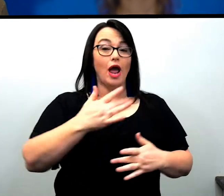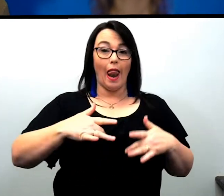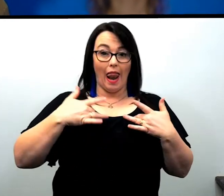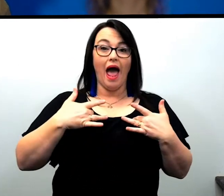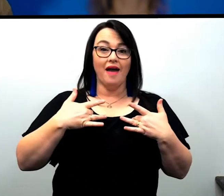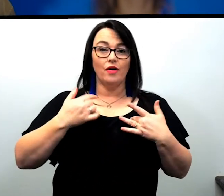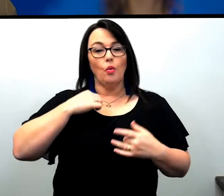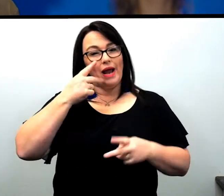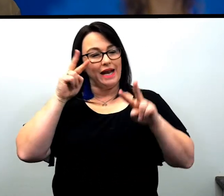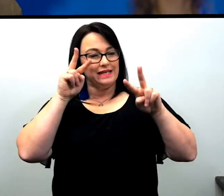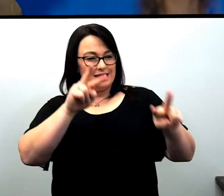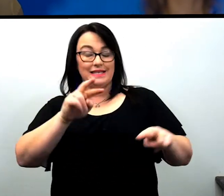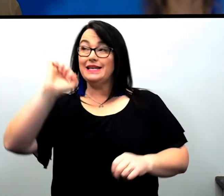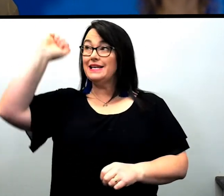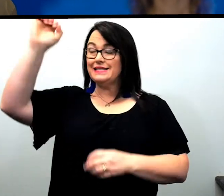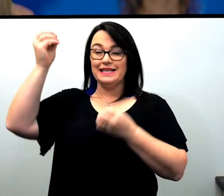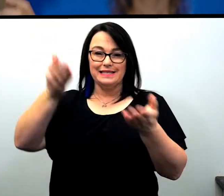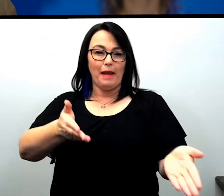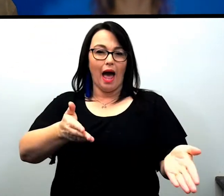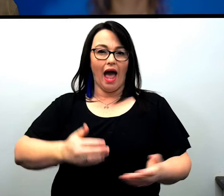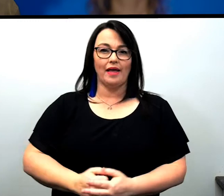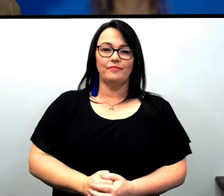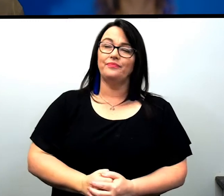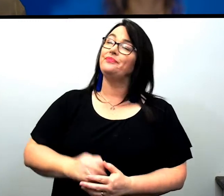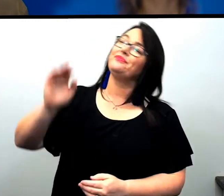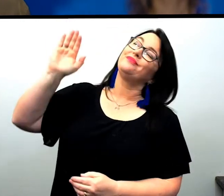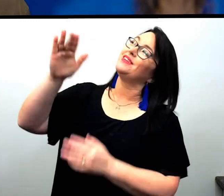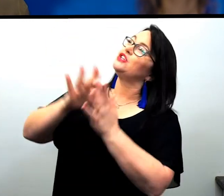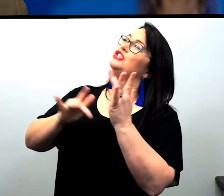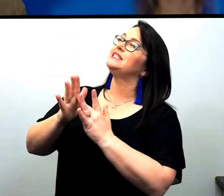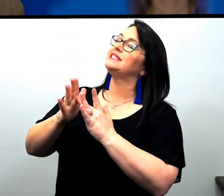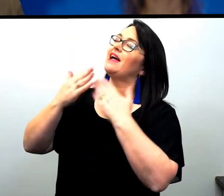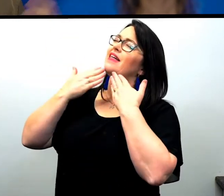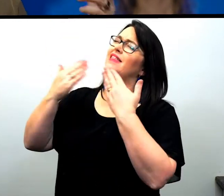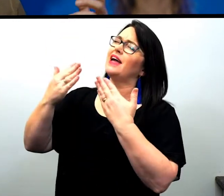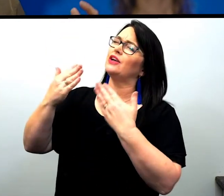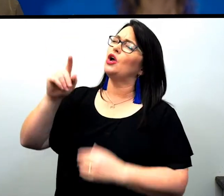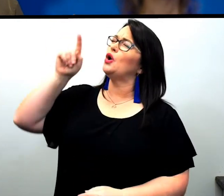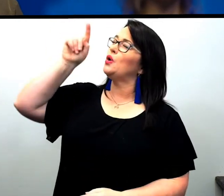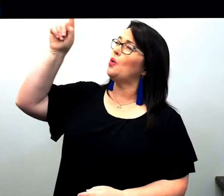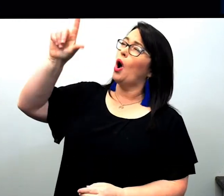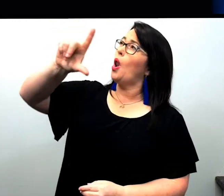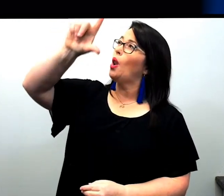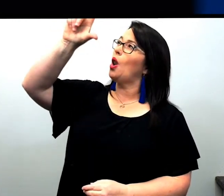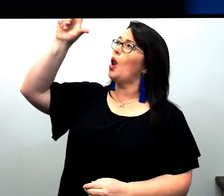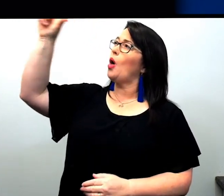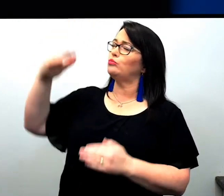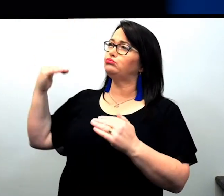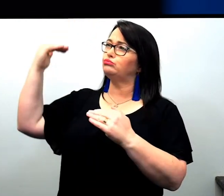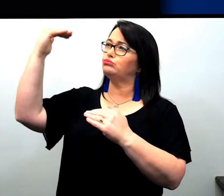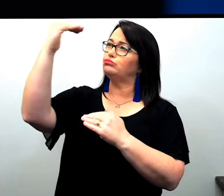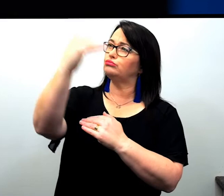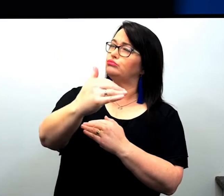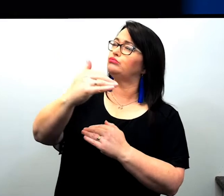would be evident in Jesus' name. Let's pray together. Jesus, we thank You, Lord, that You are Lord of all. You are sovereign.